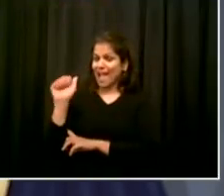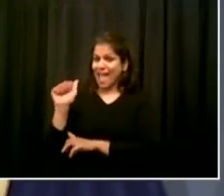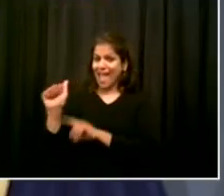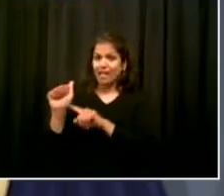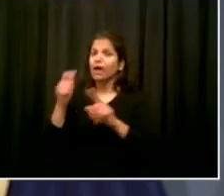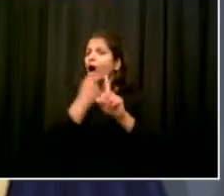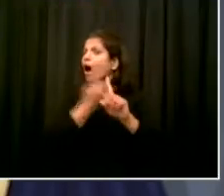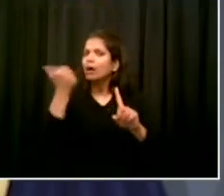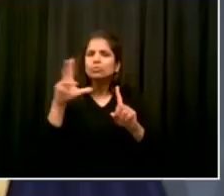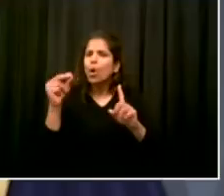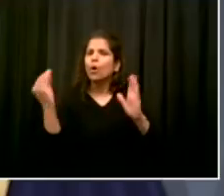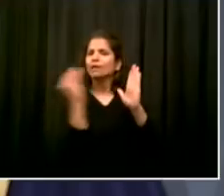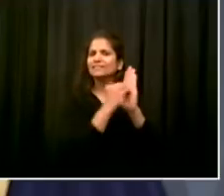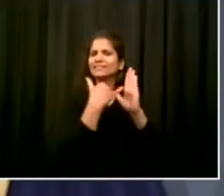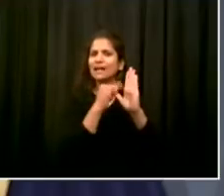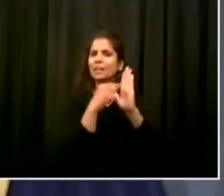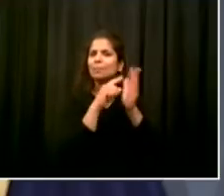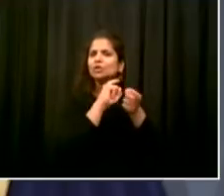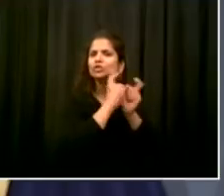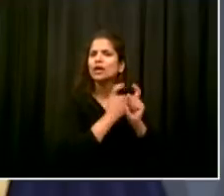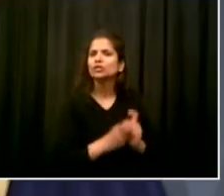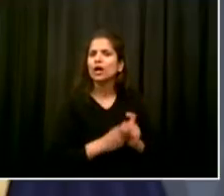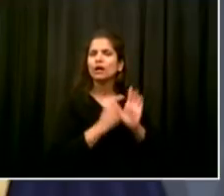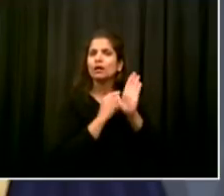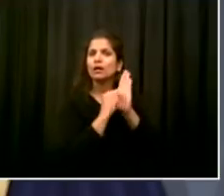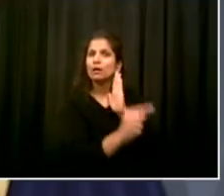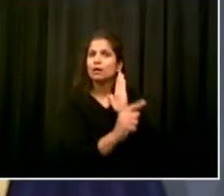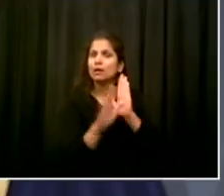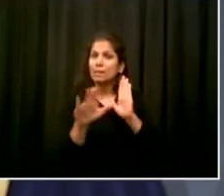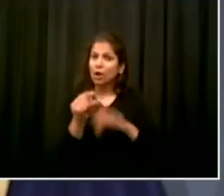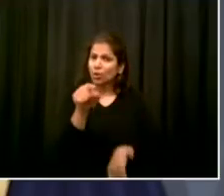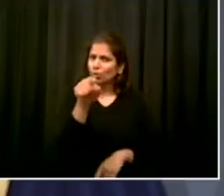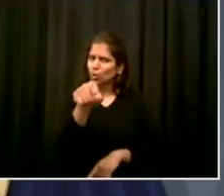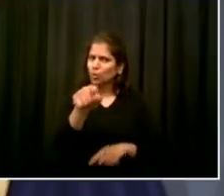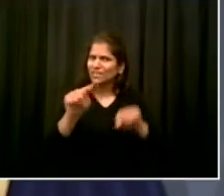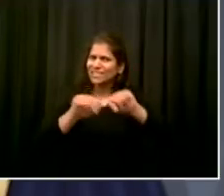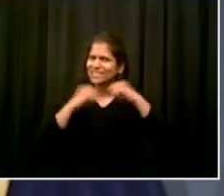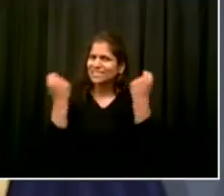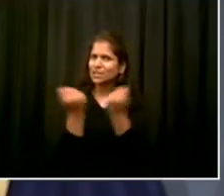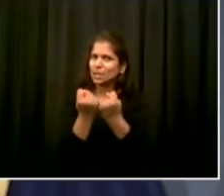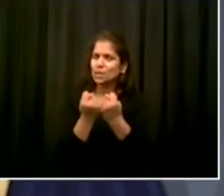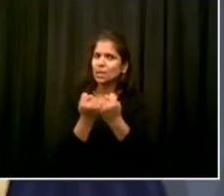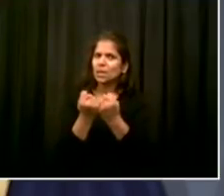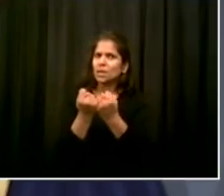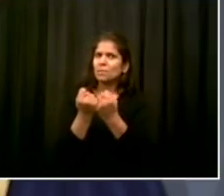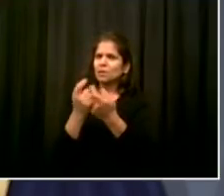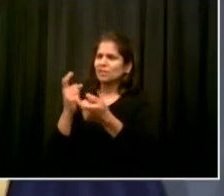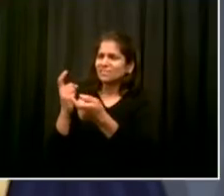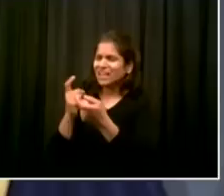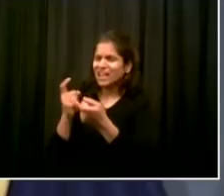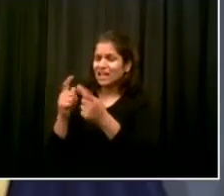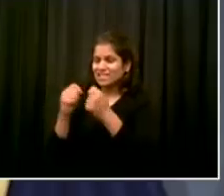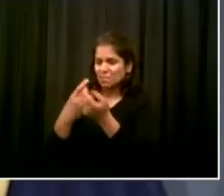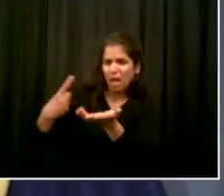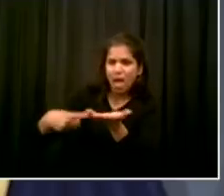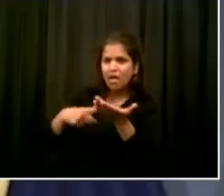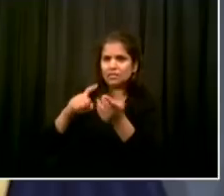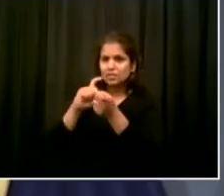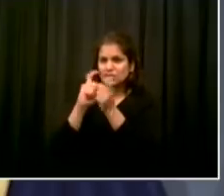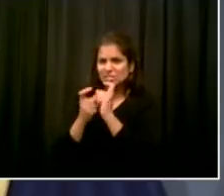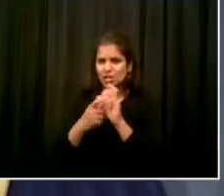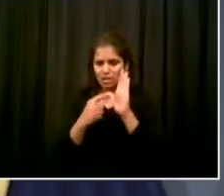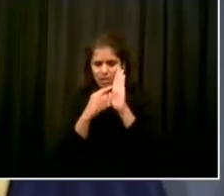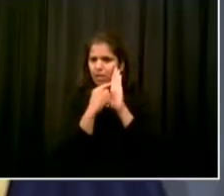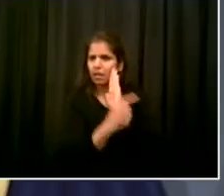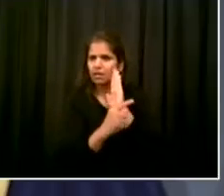Bloomberg administration. So I'm just wondering to what extent you acknowledge your own administration's role in preventing some of this police